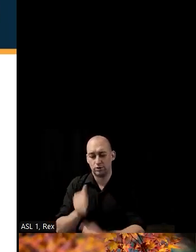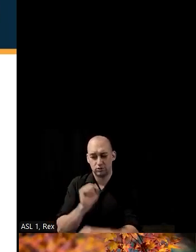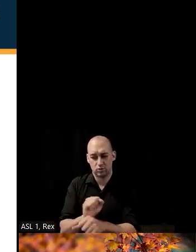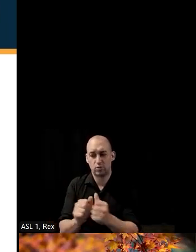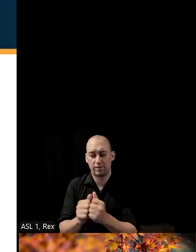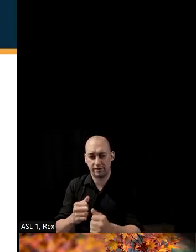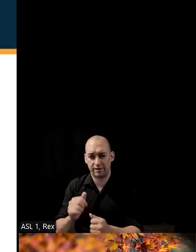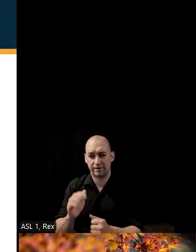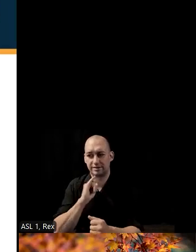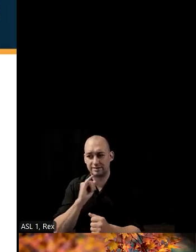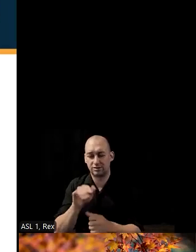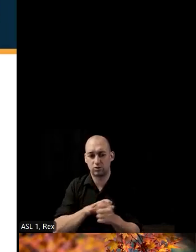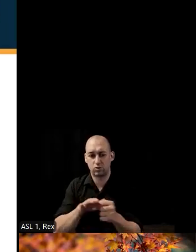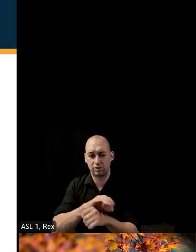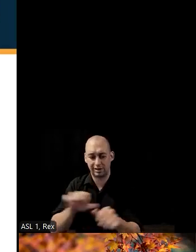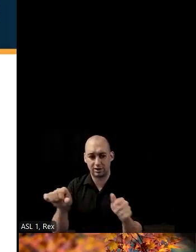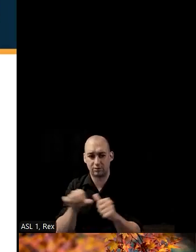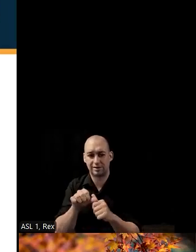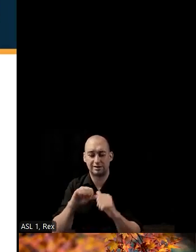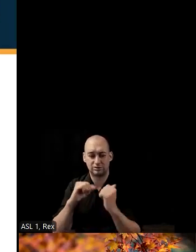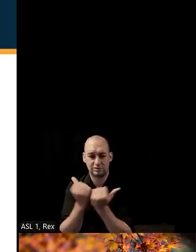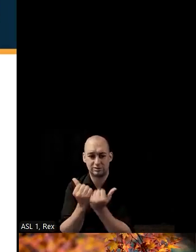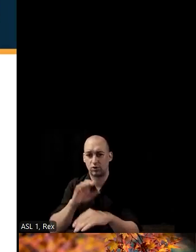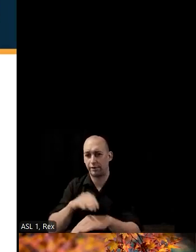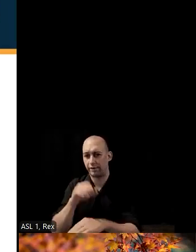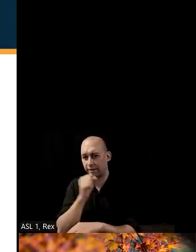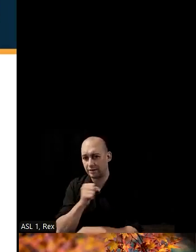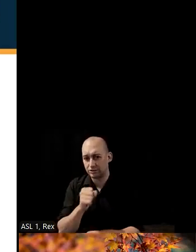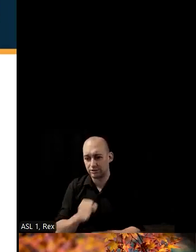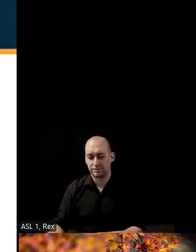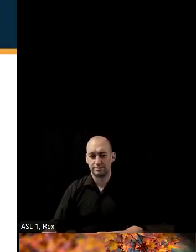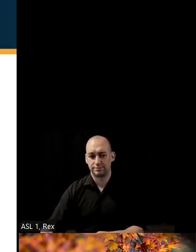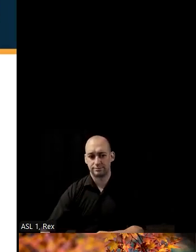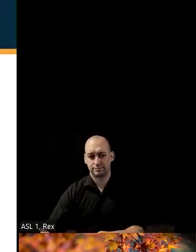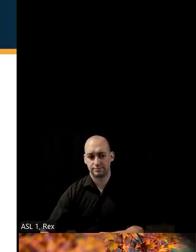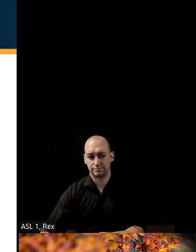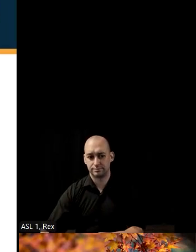our local area agencies on aging, as well as independent living centers.